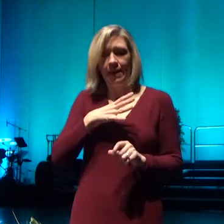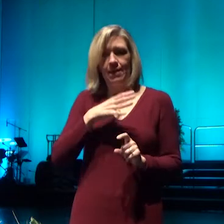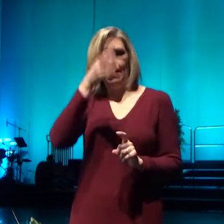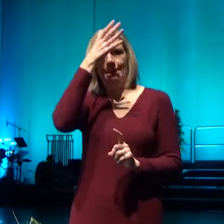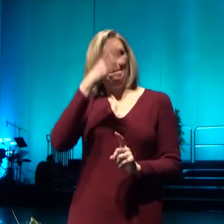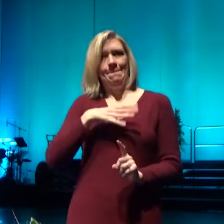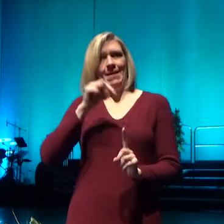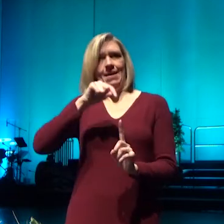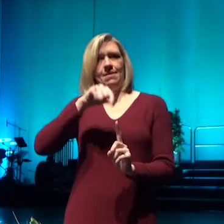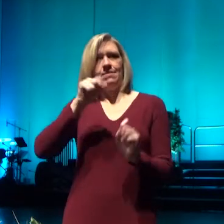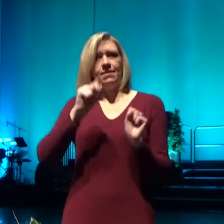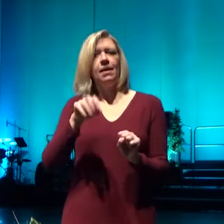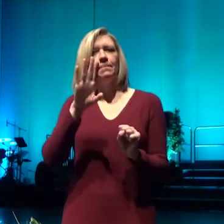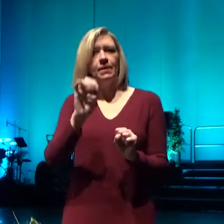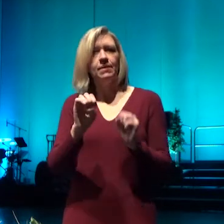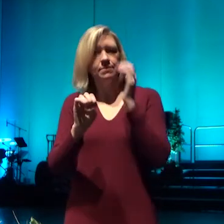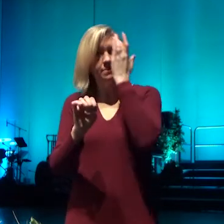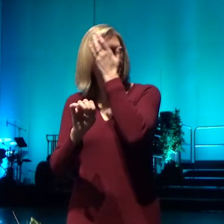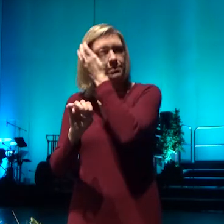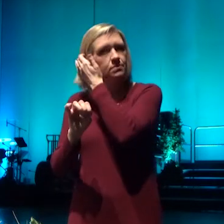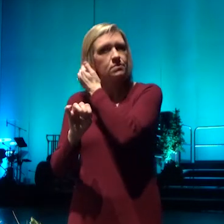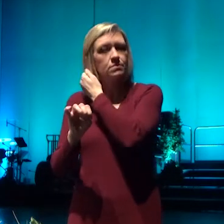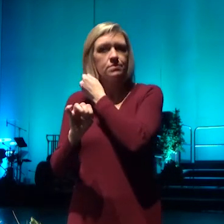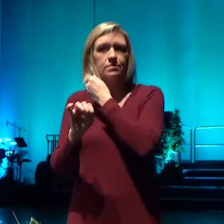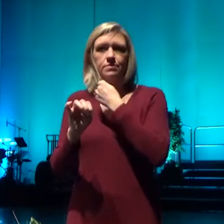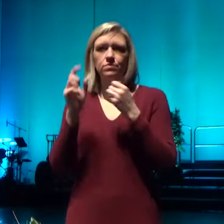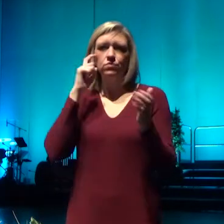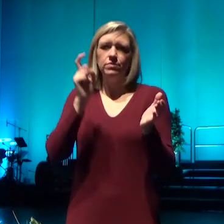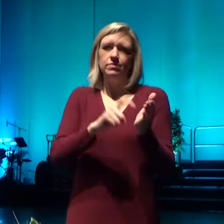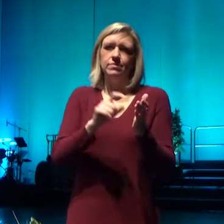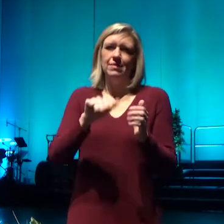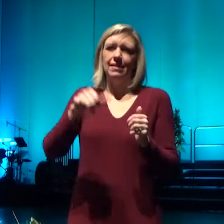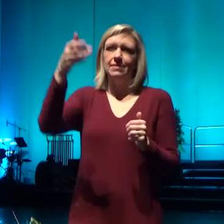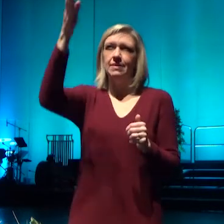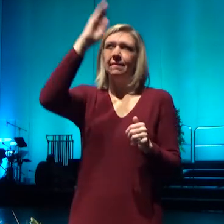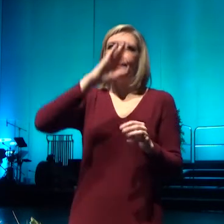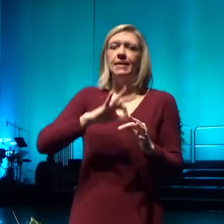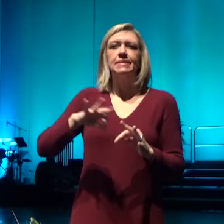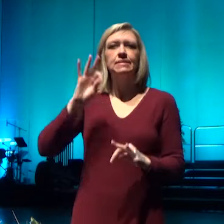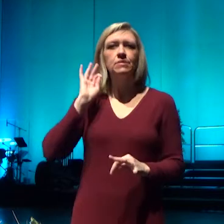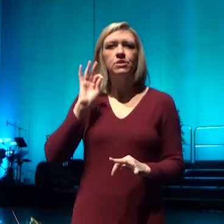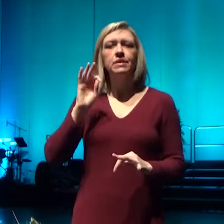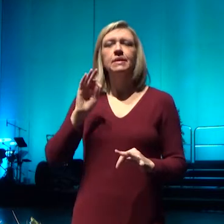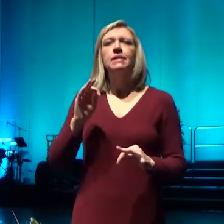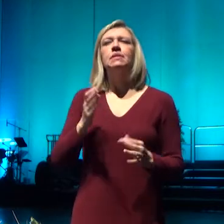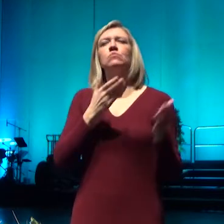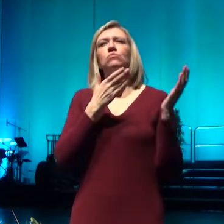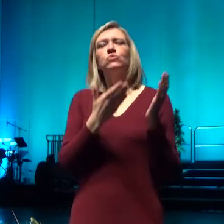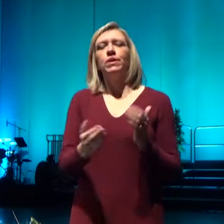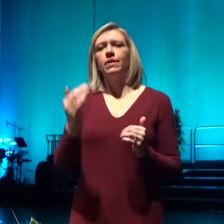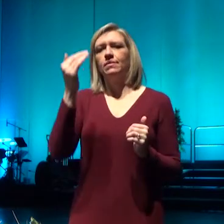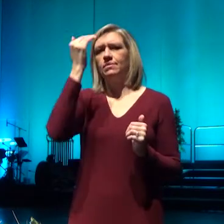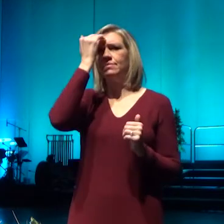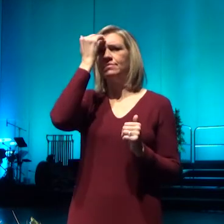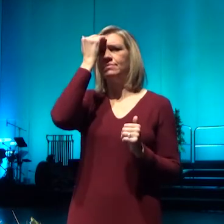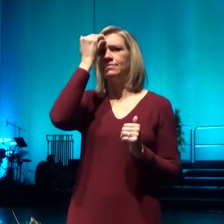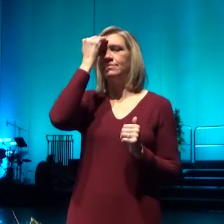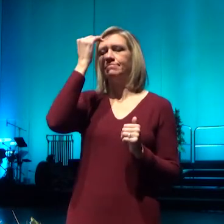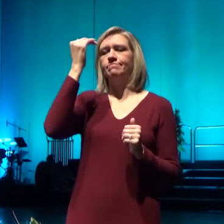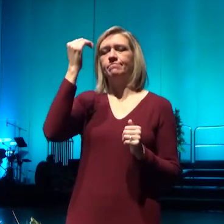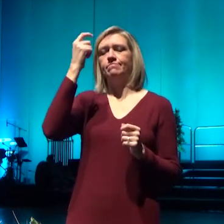be. So in recognition of the divine spirit, may we bring a consciousness to our own